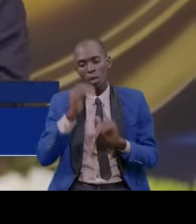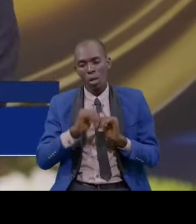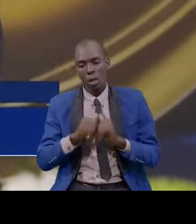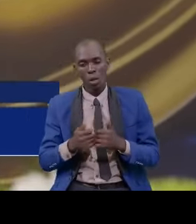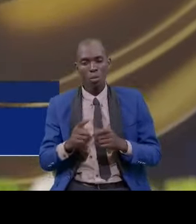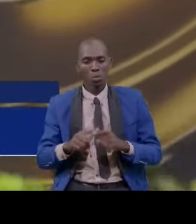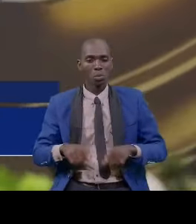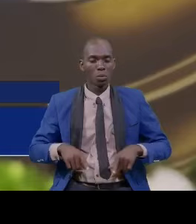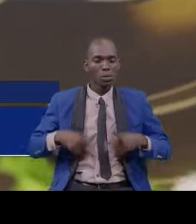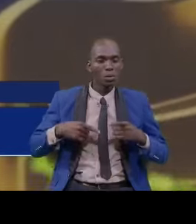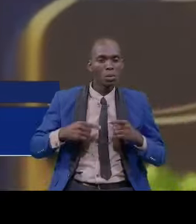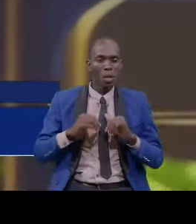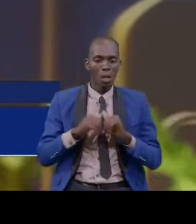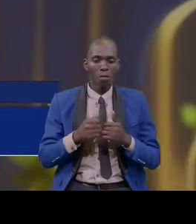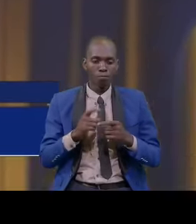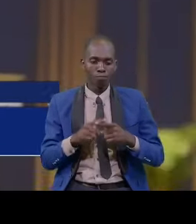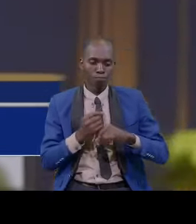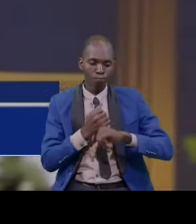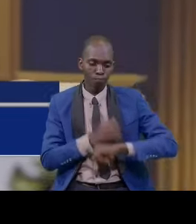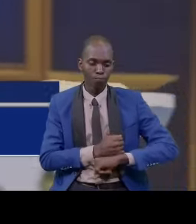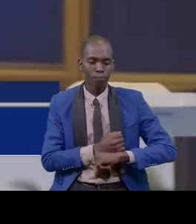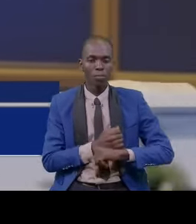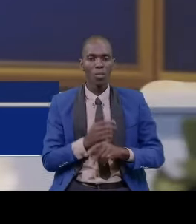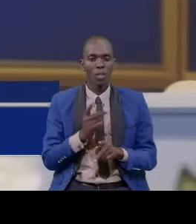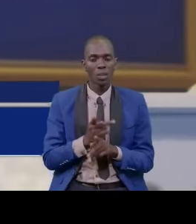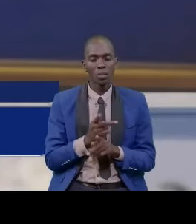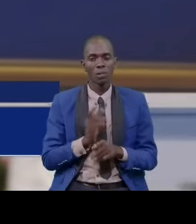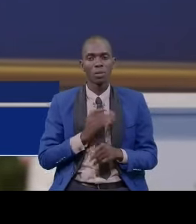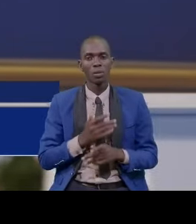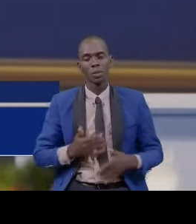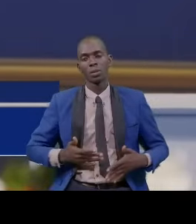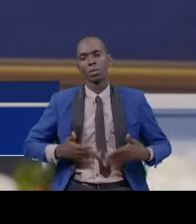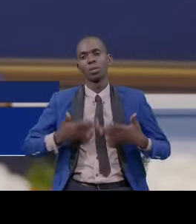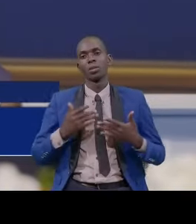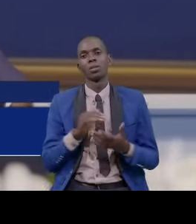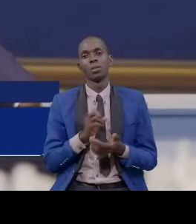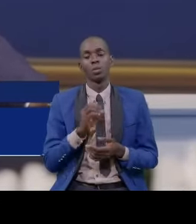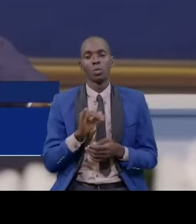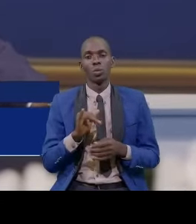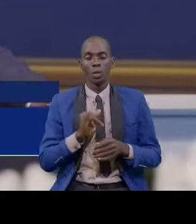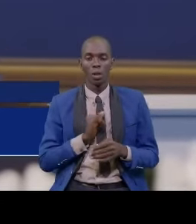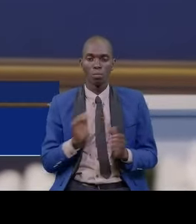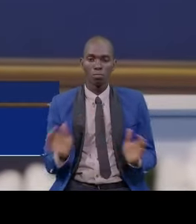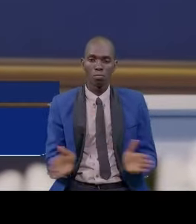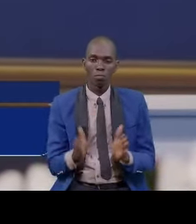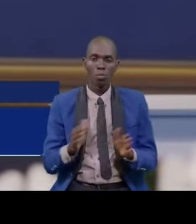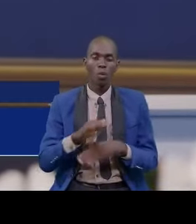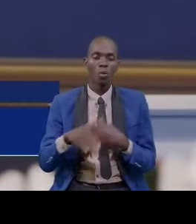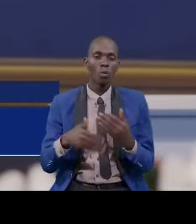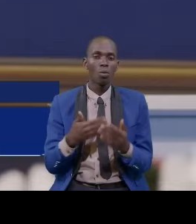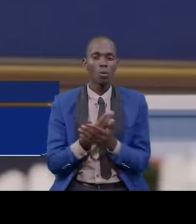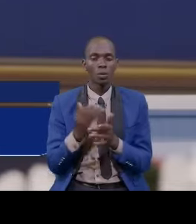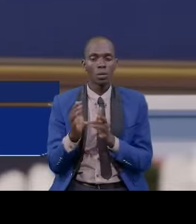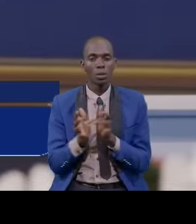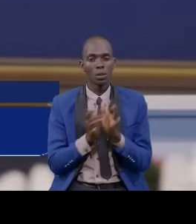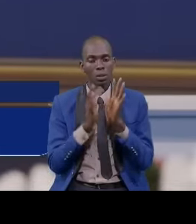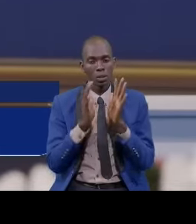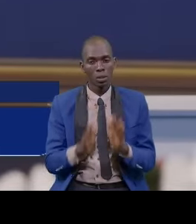our lives. So I appeal to all the Christians, all the believers who are here,